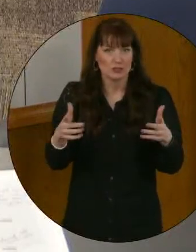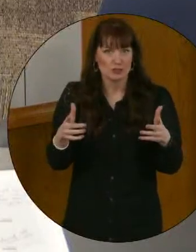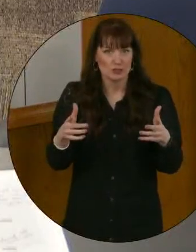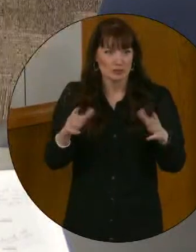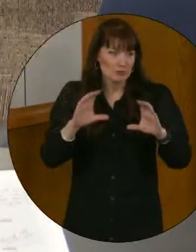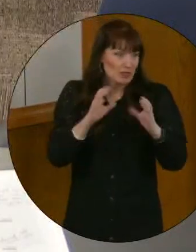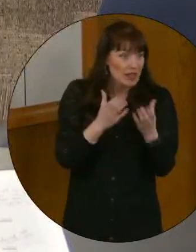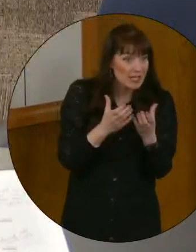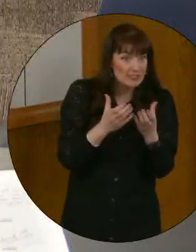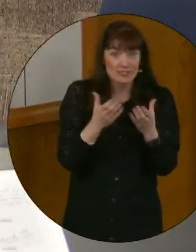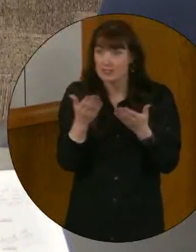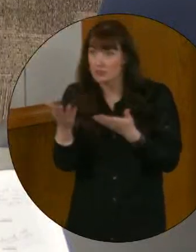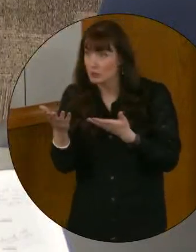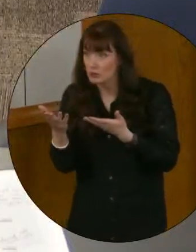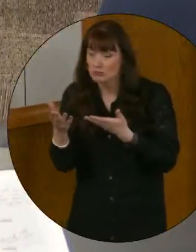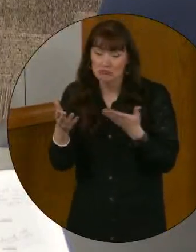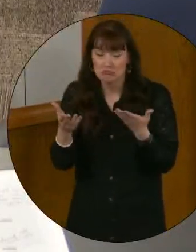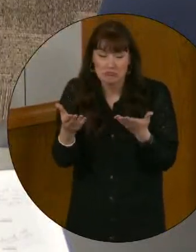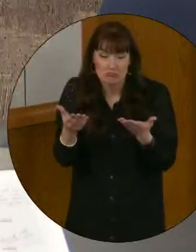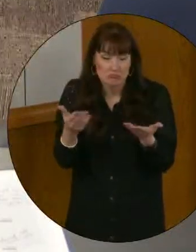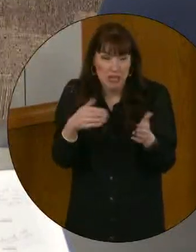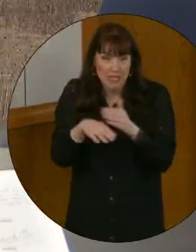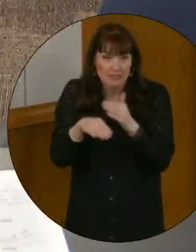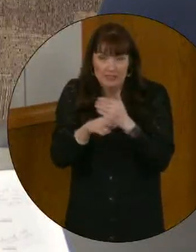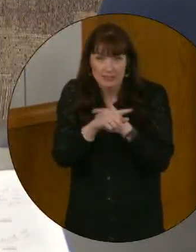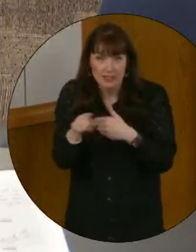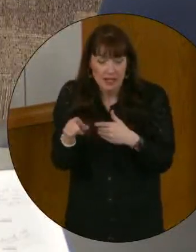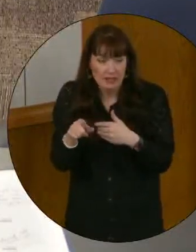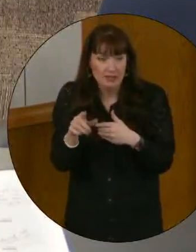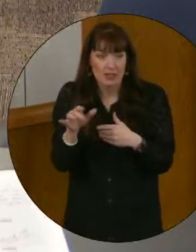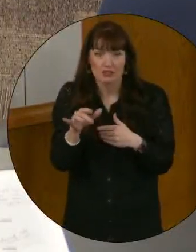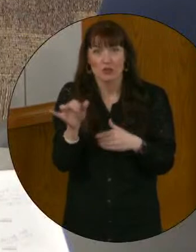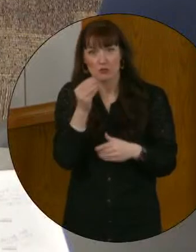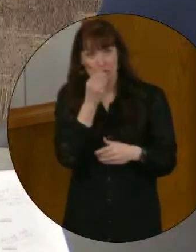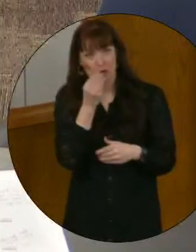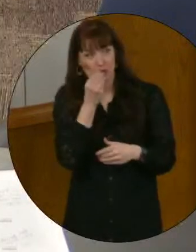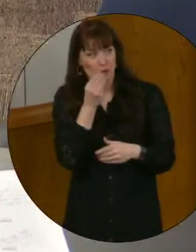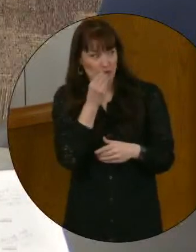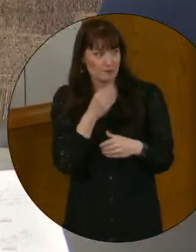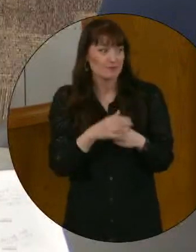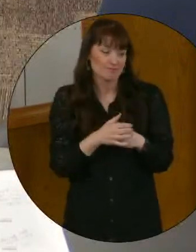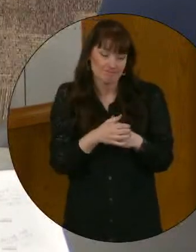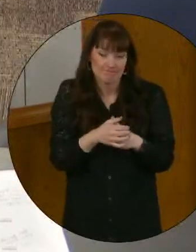language, in addition to food quality